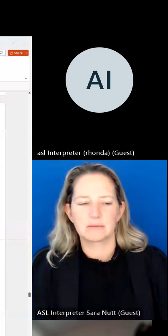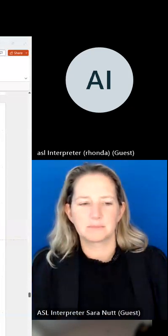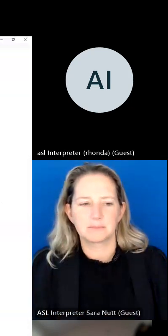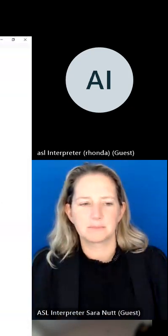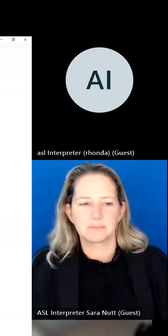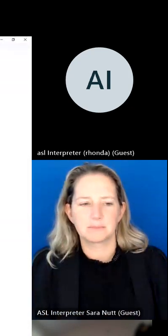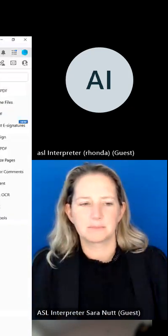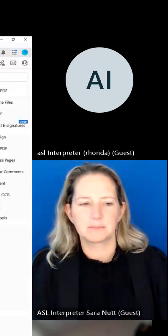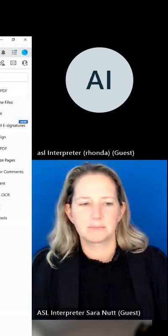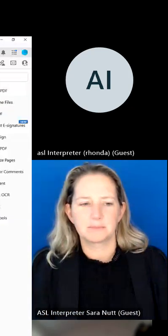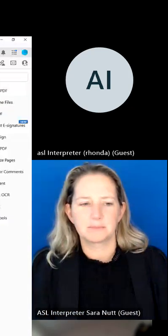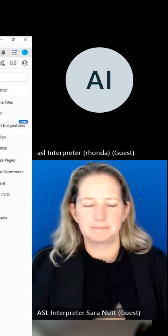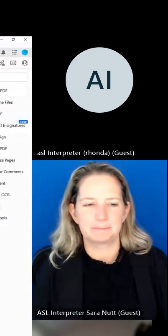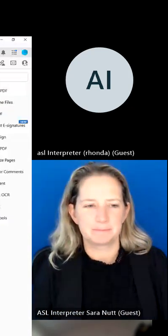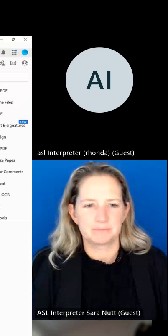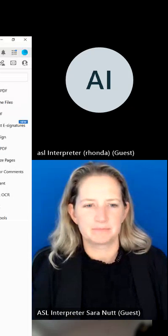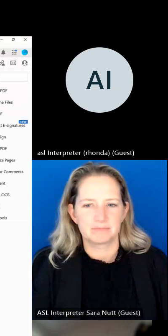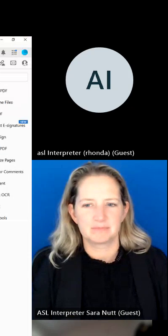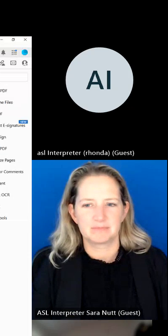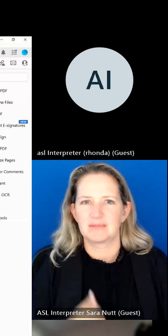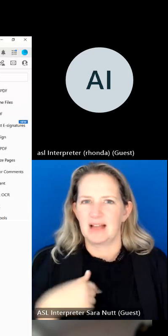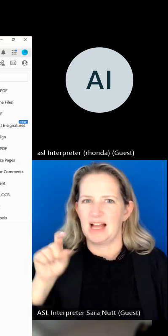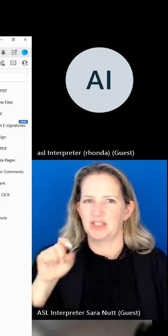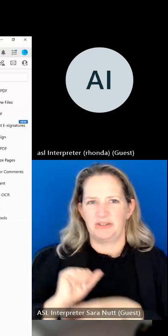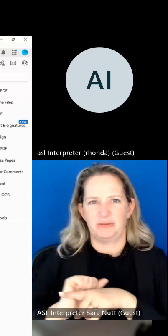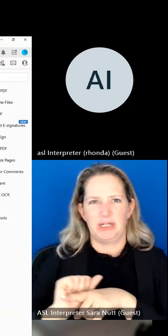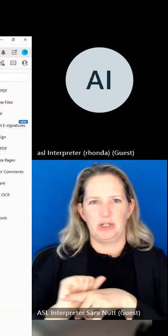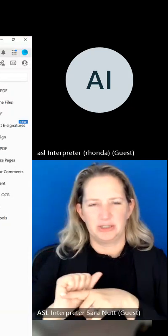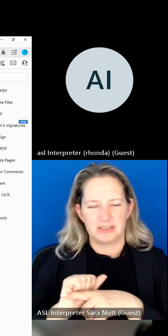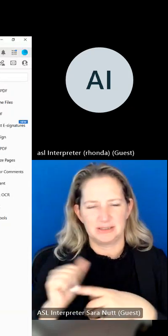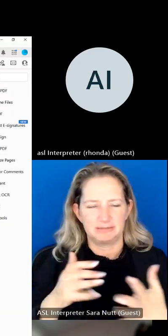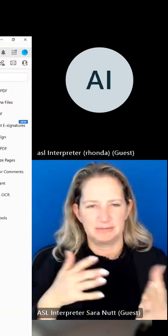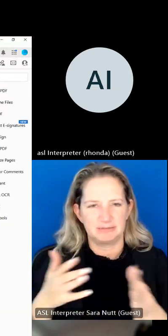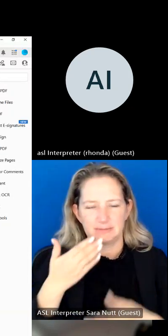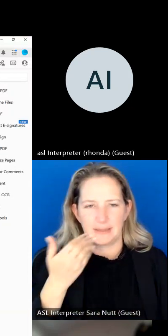Sorry. Should have rehearsed this better.